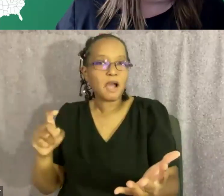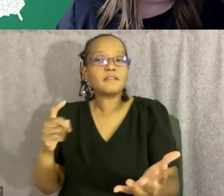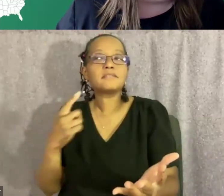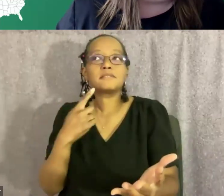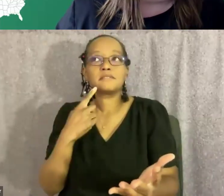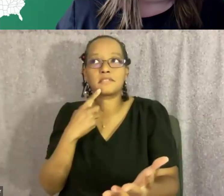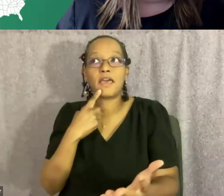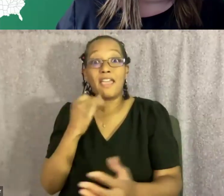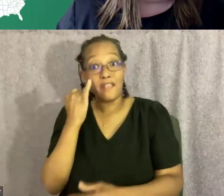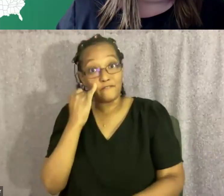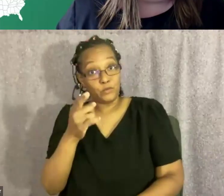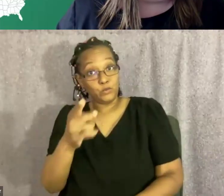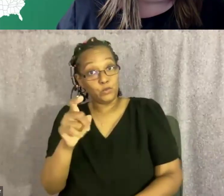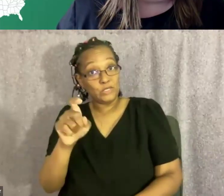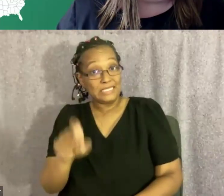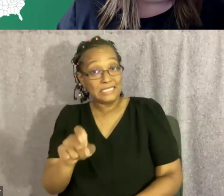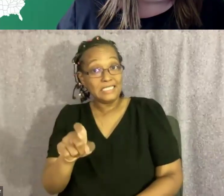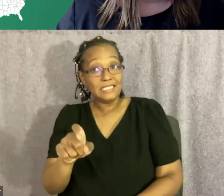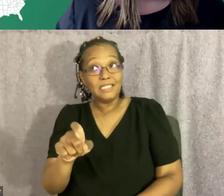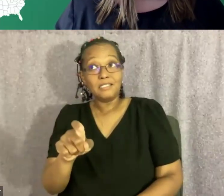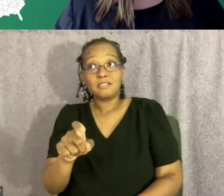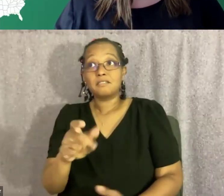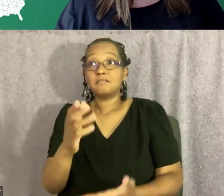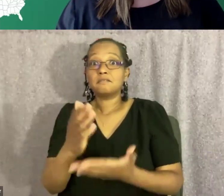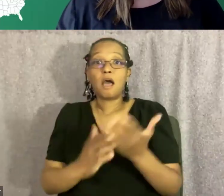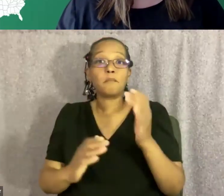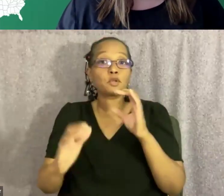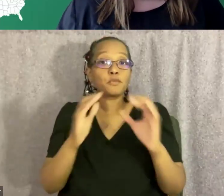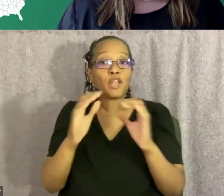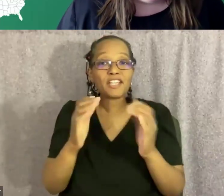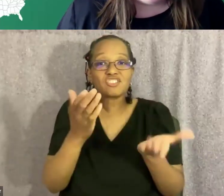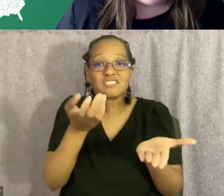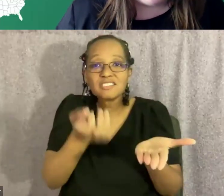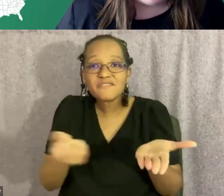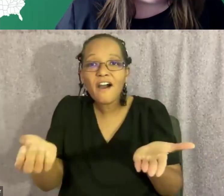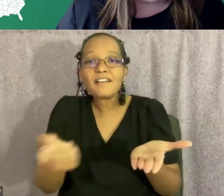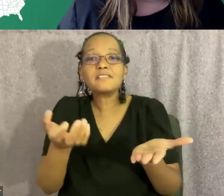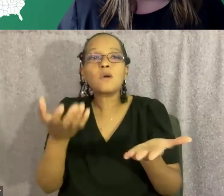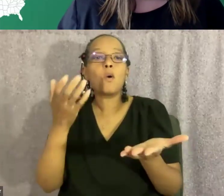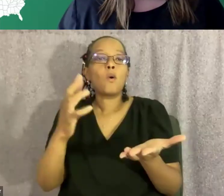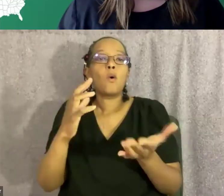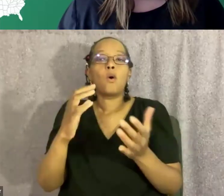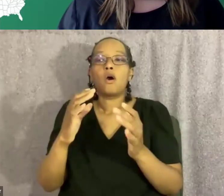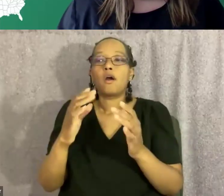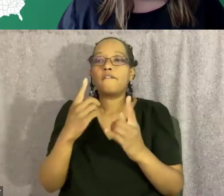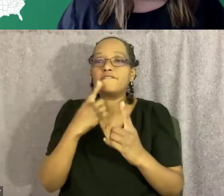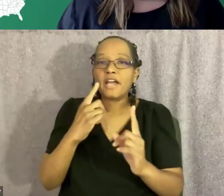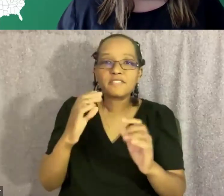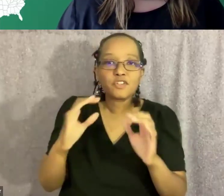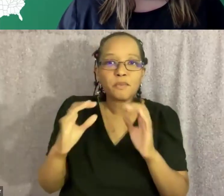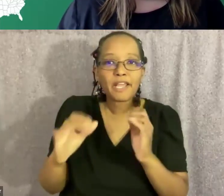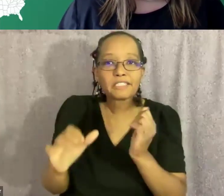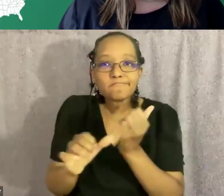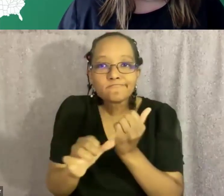if you need a particular communication device or effective communication